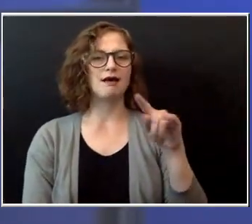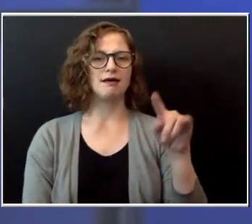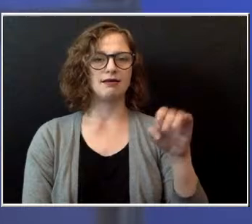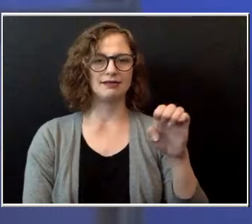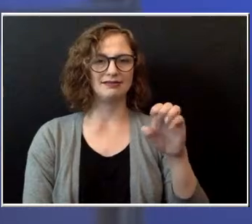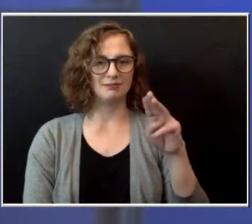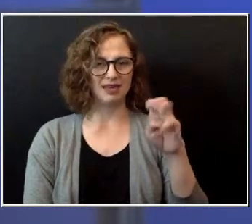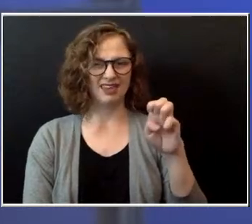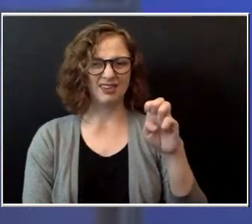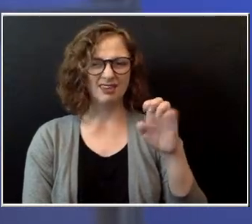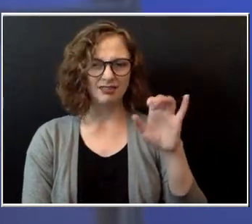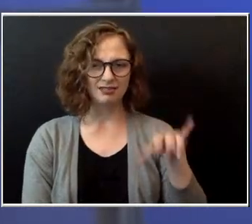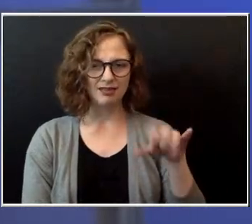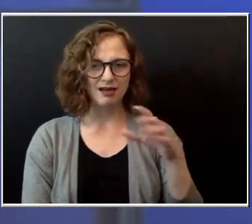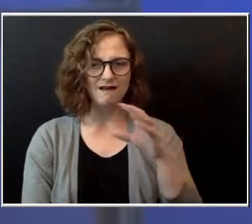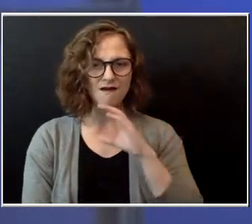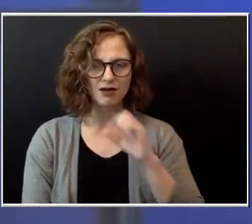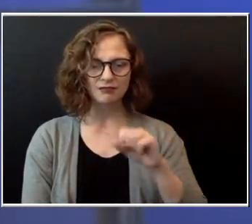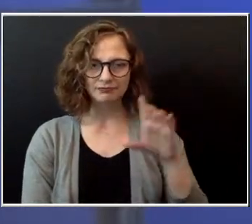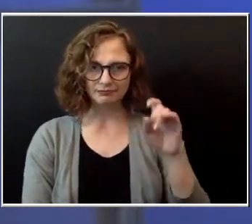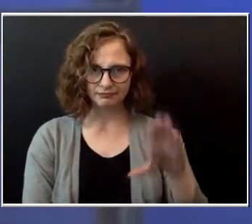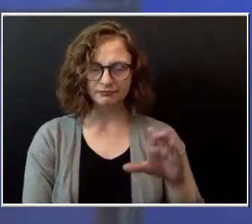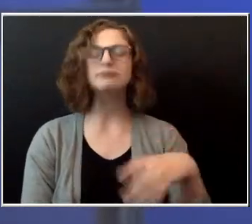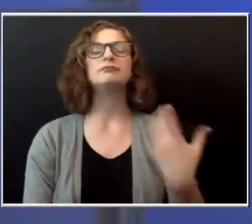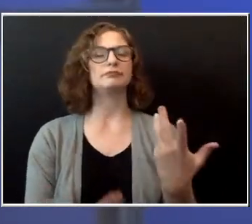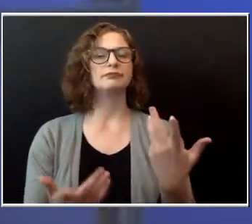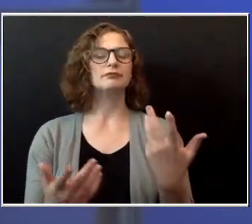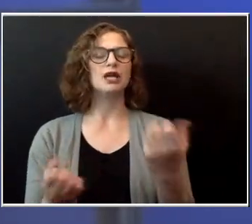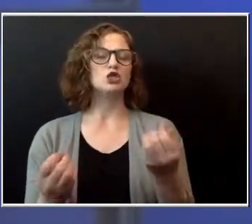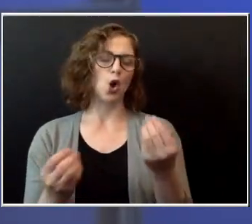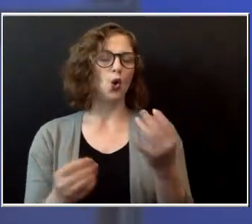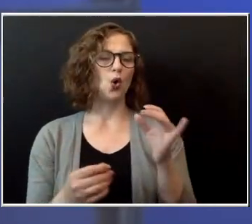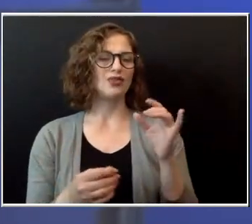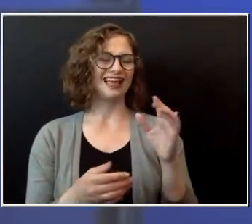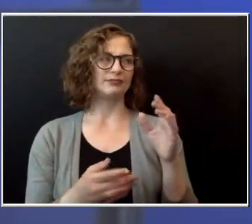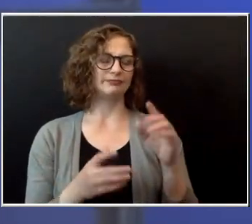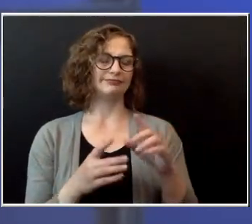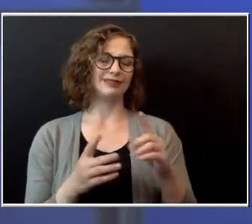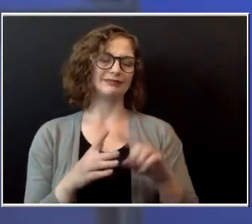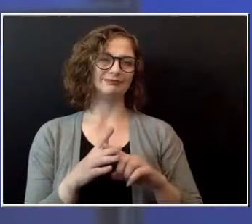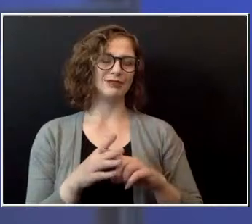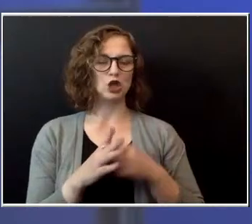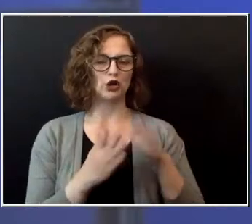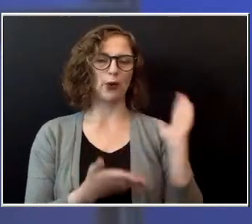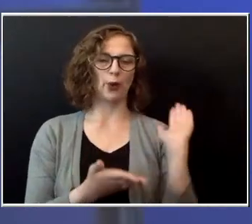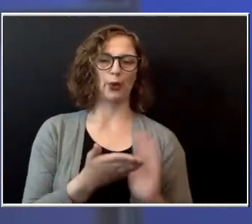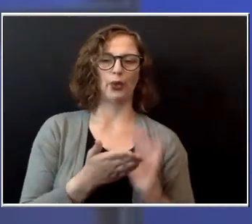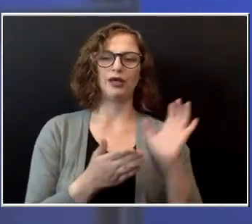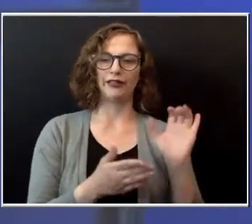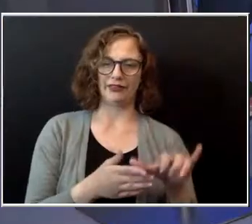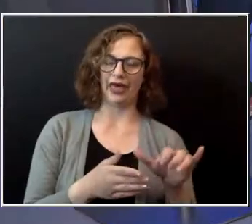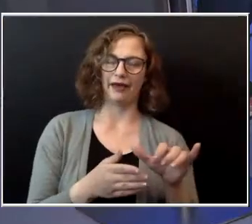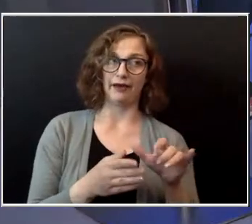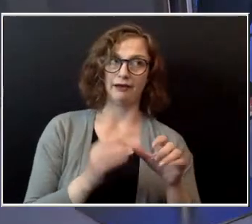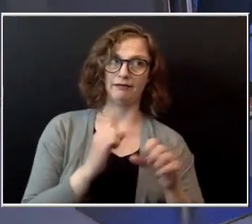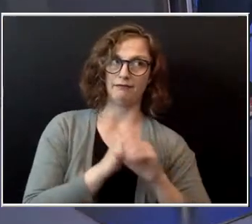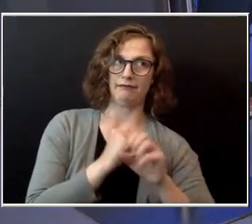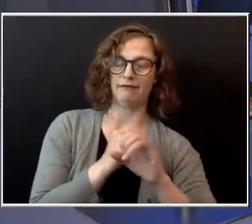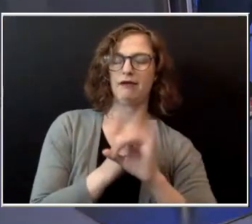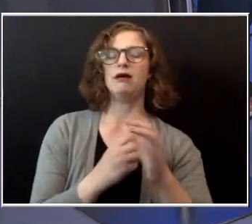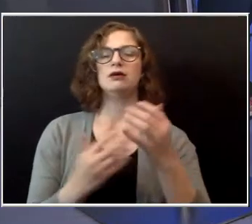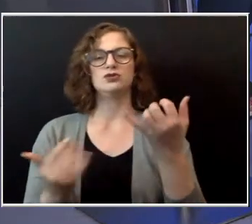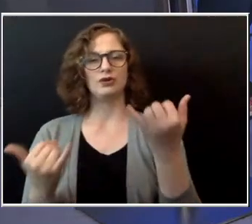out there. But yeah, the hyper-palatable foods are things that just taste really good and have that addictive qualities. So I just have to ask you